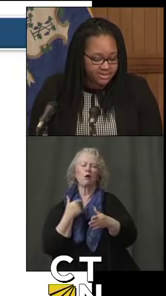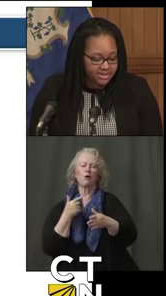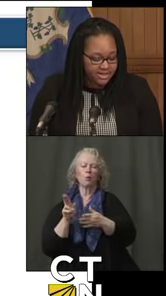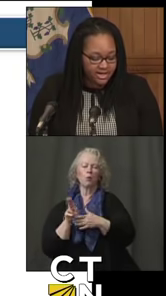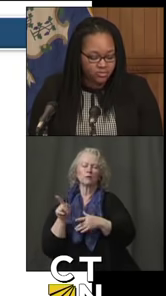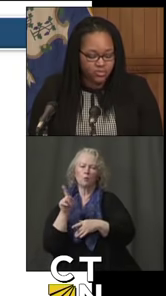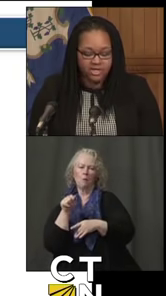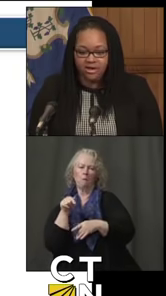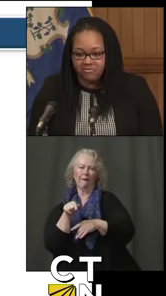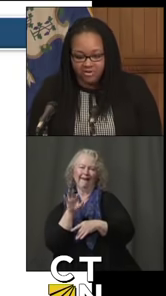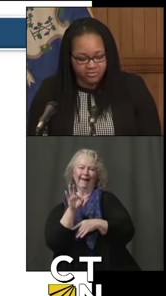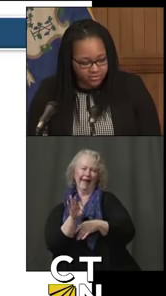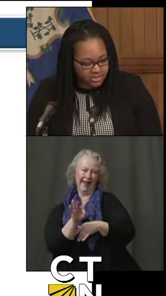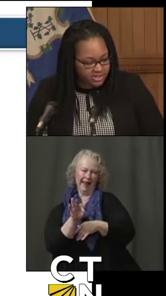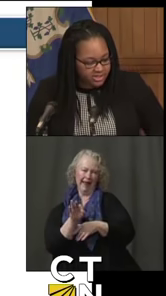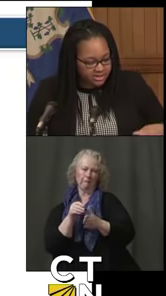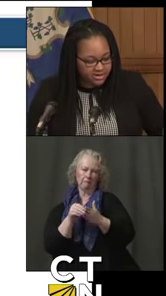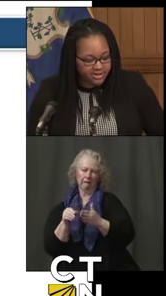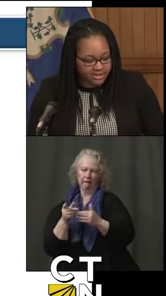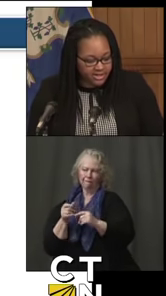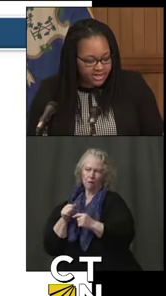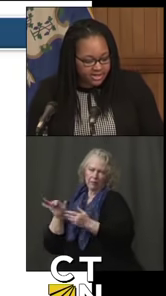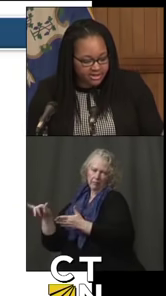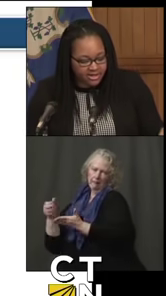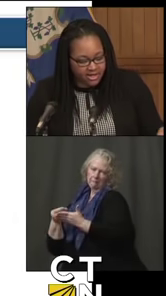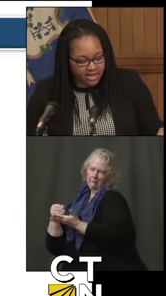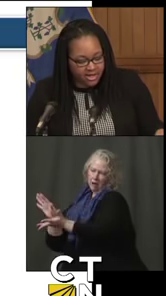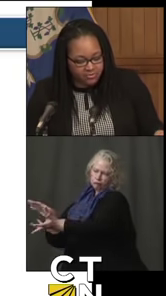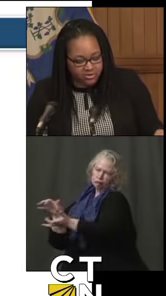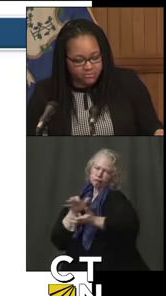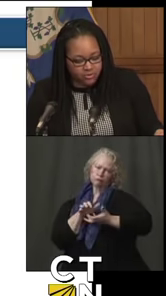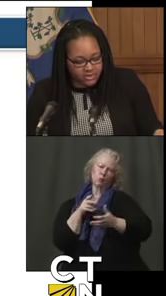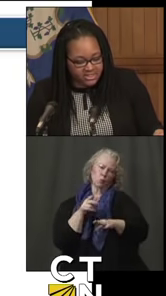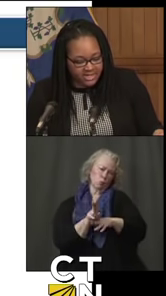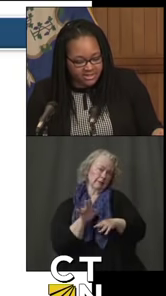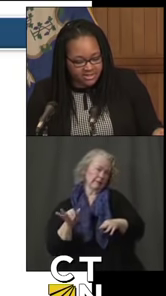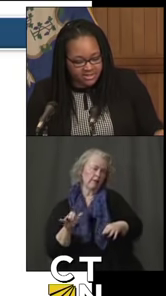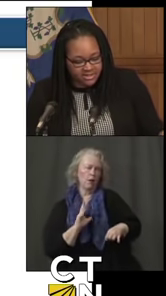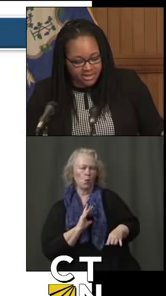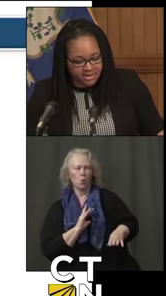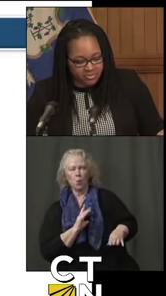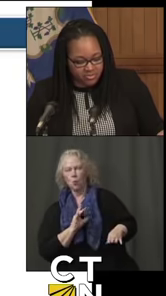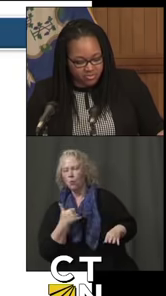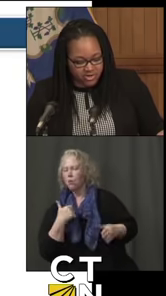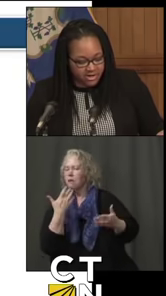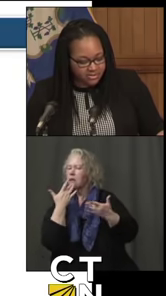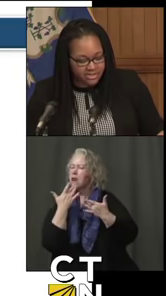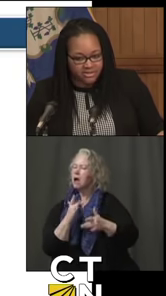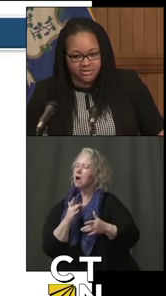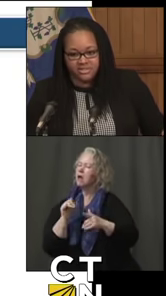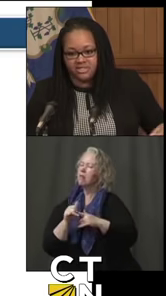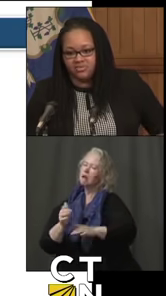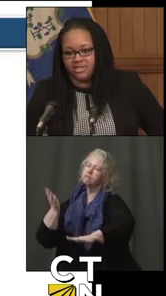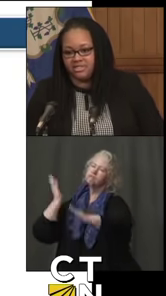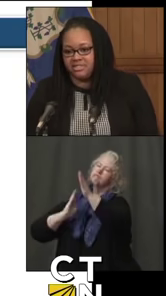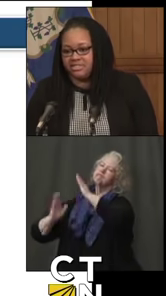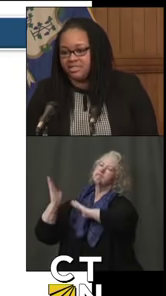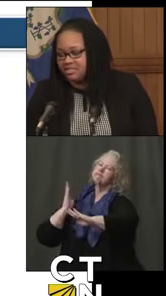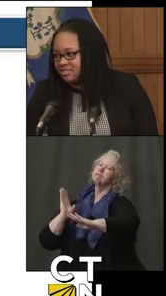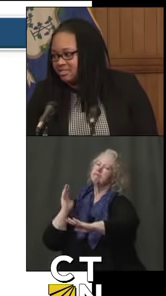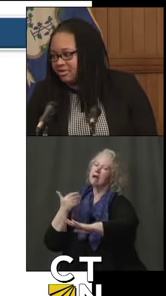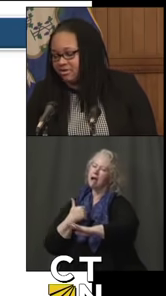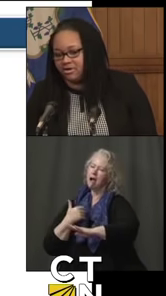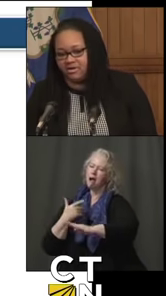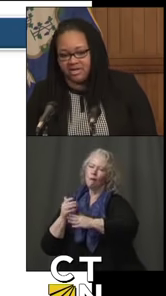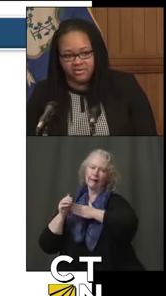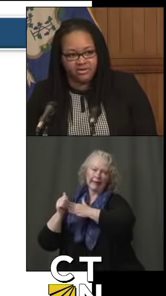fund. We are very fortunate here in Connecticut for the foresight of prior leaders, as well as the